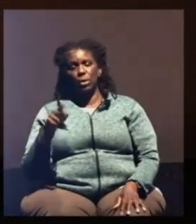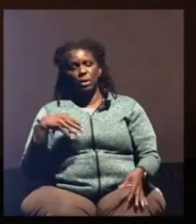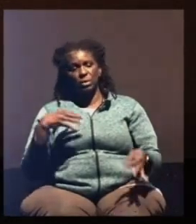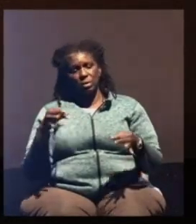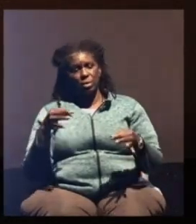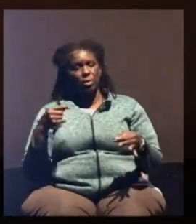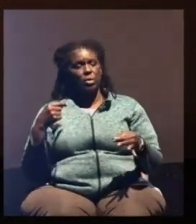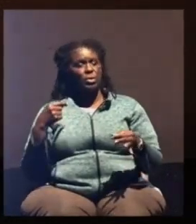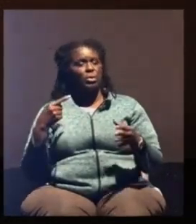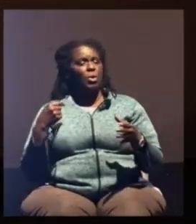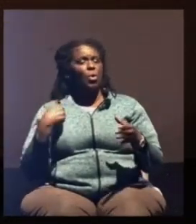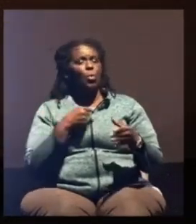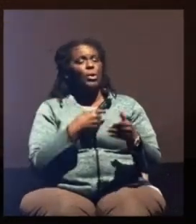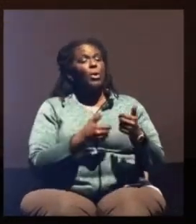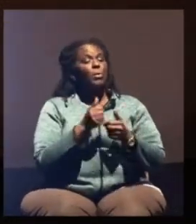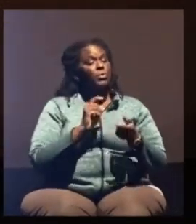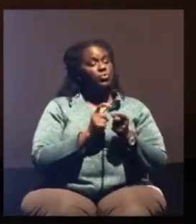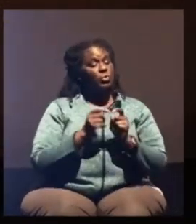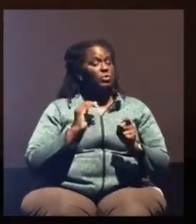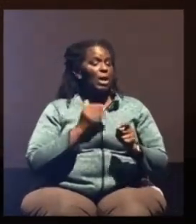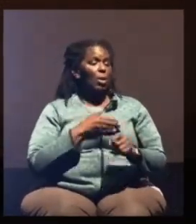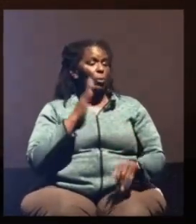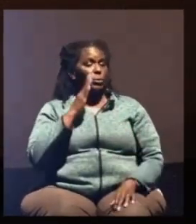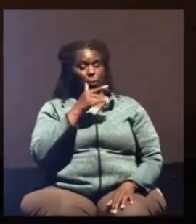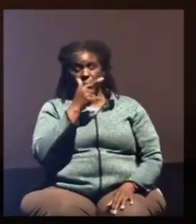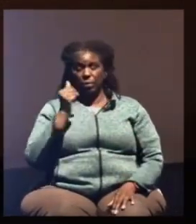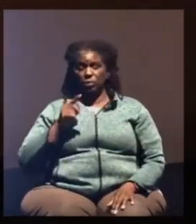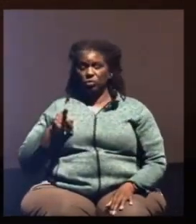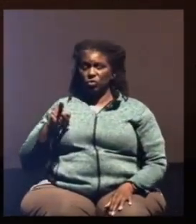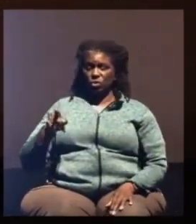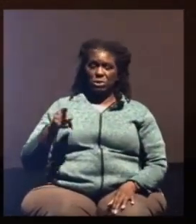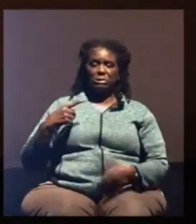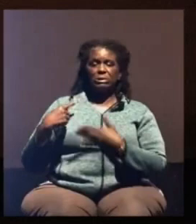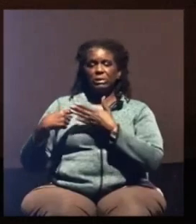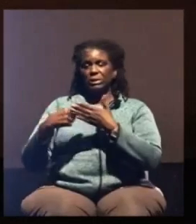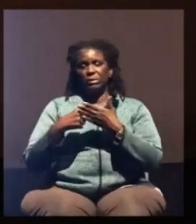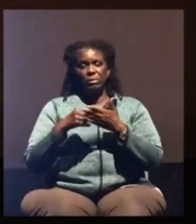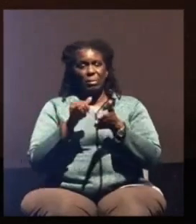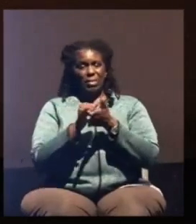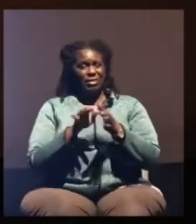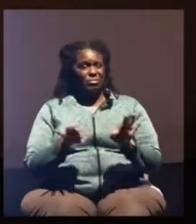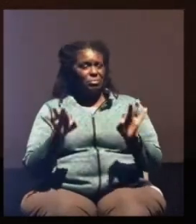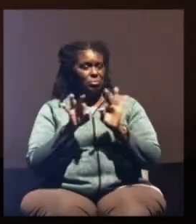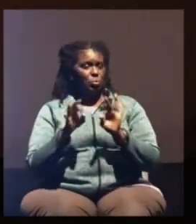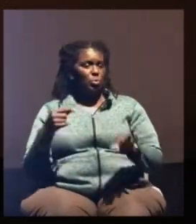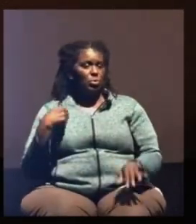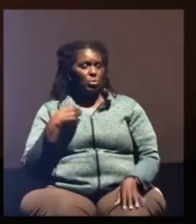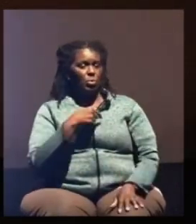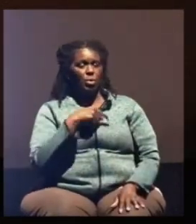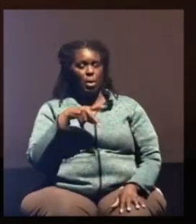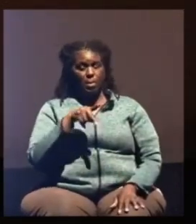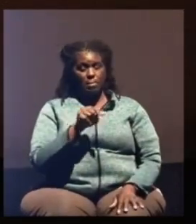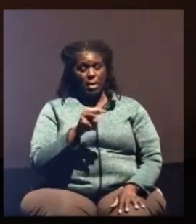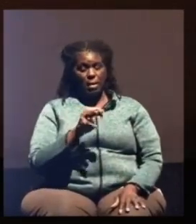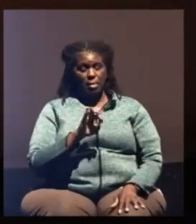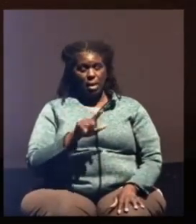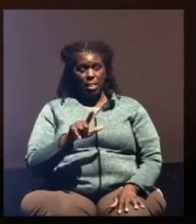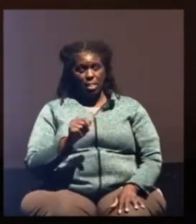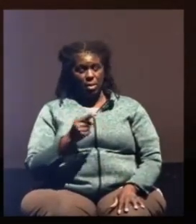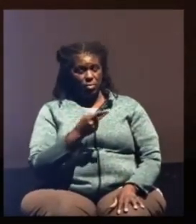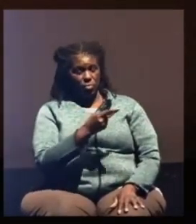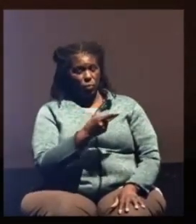to like change what we were doing. But it's very important to us. Pamela and